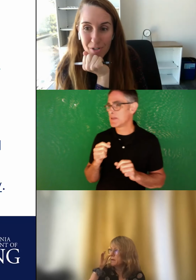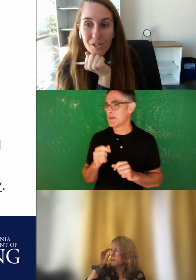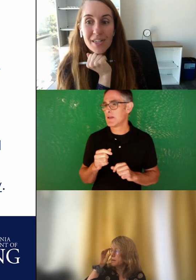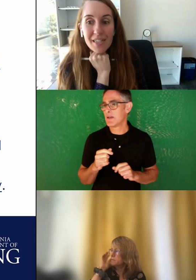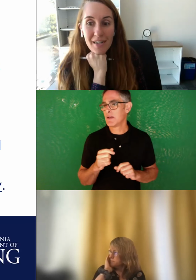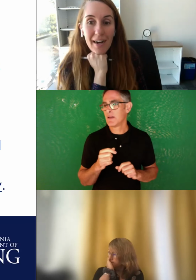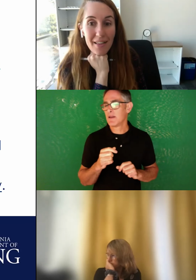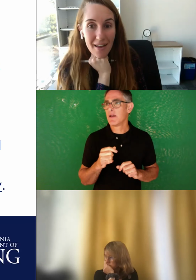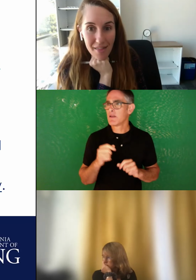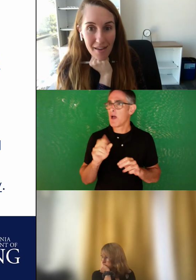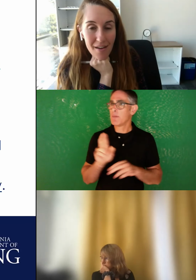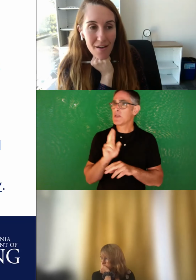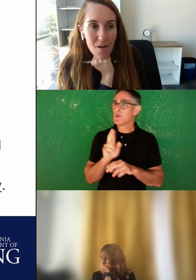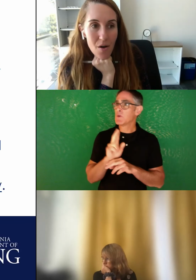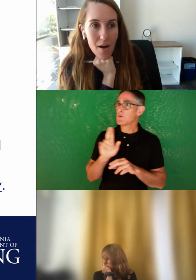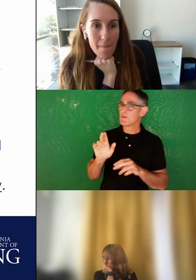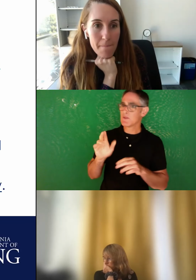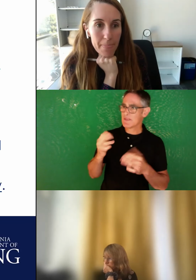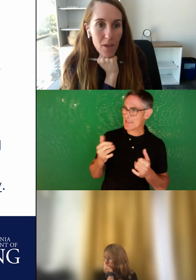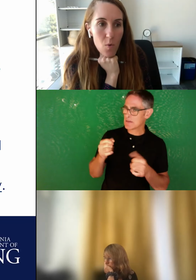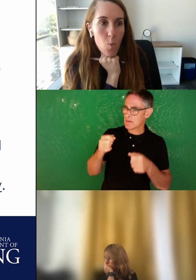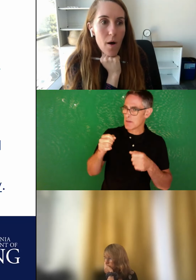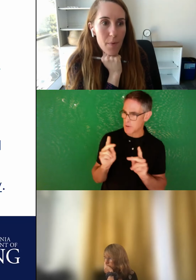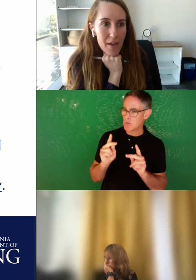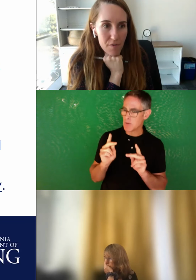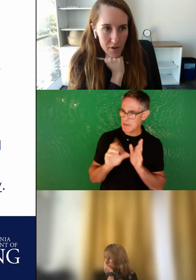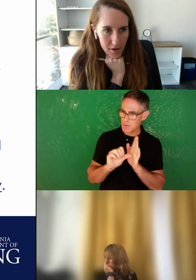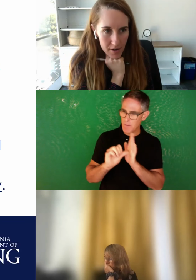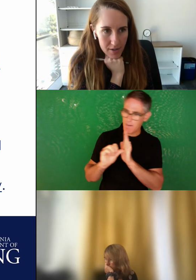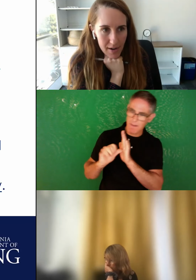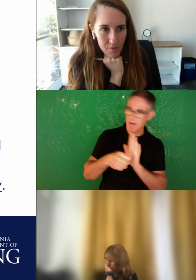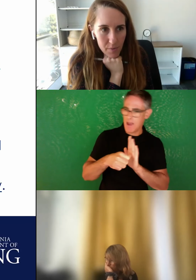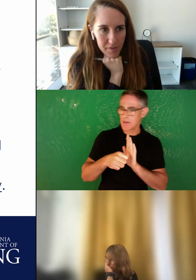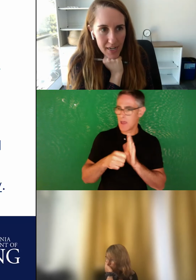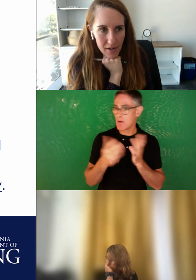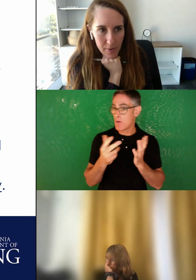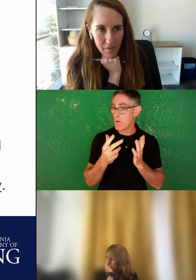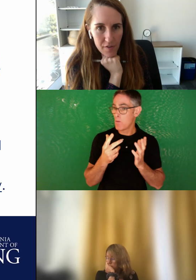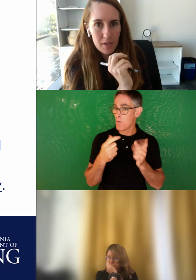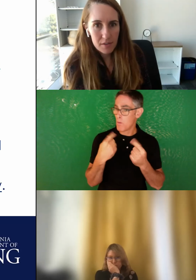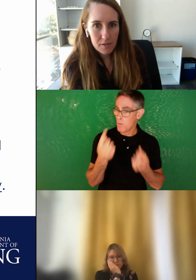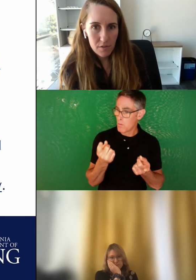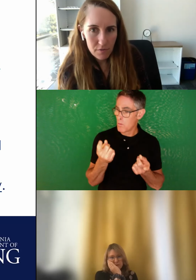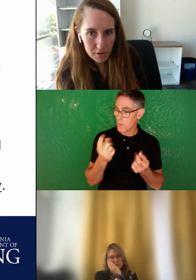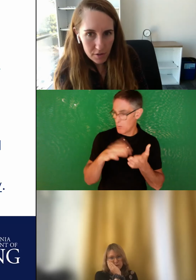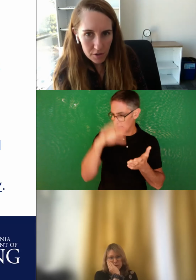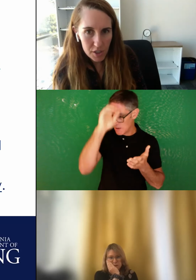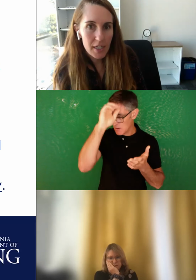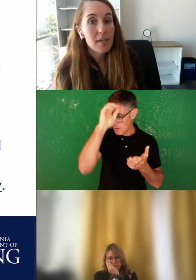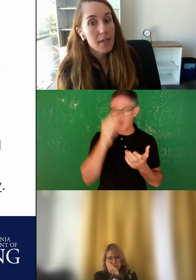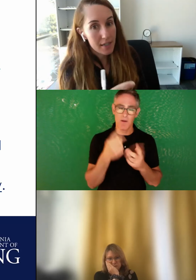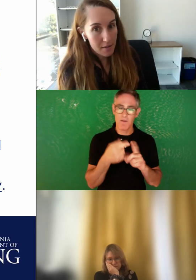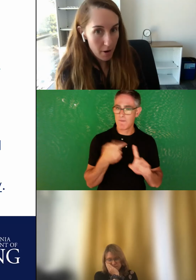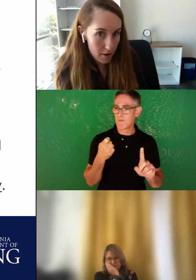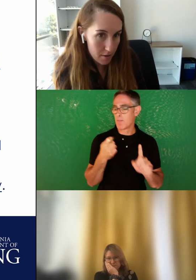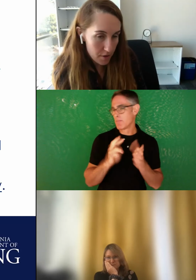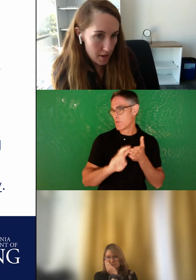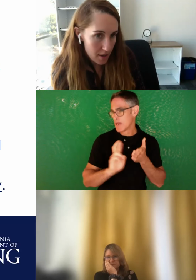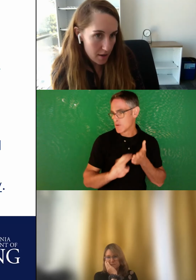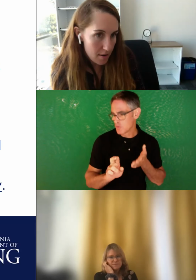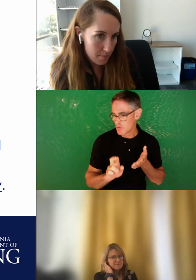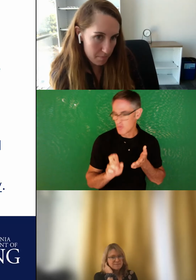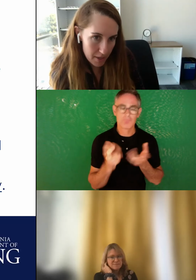that opportunity to highlight that what we have learned, kind of what we've taken away from this research, is in